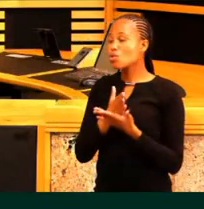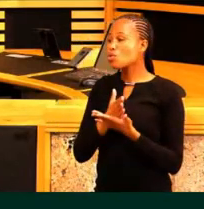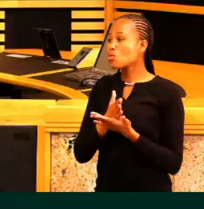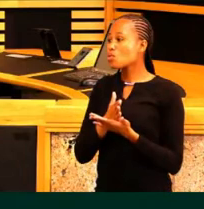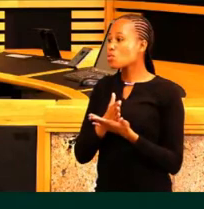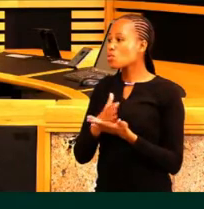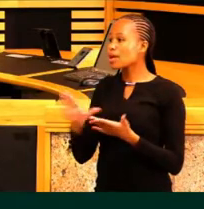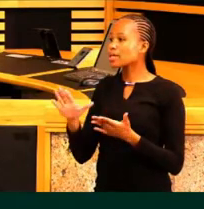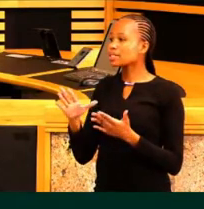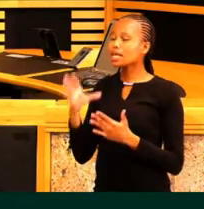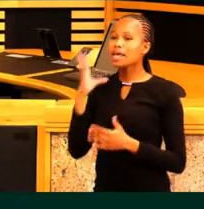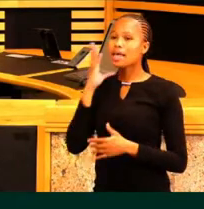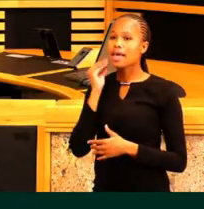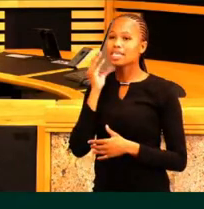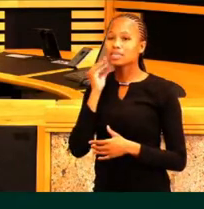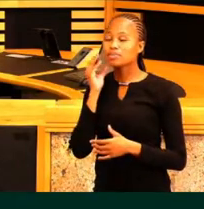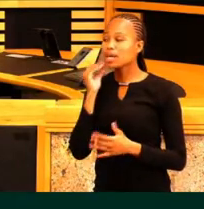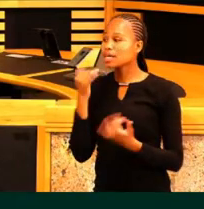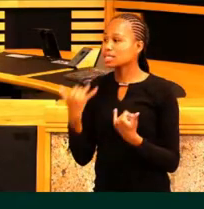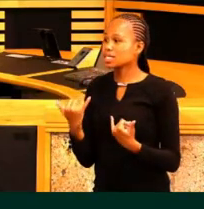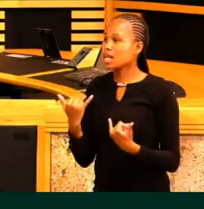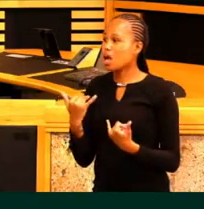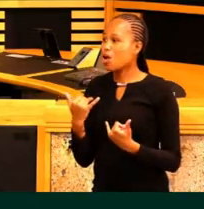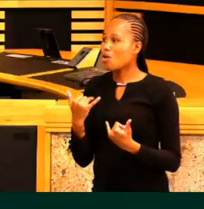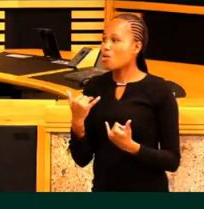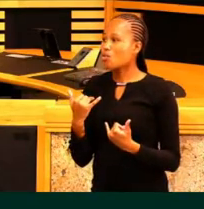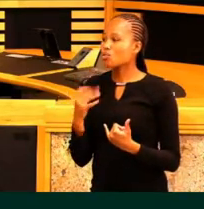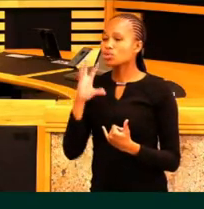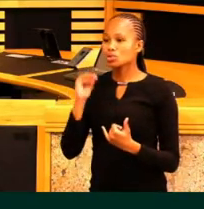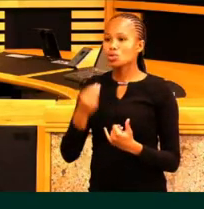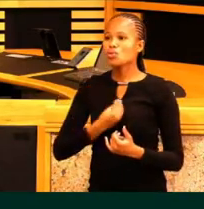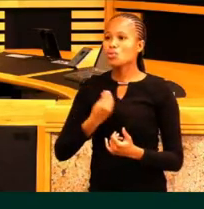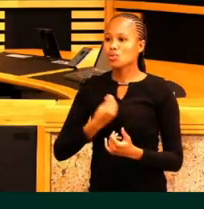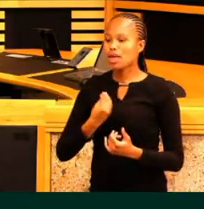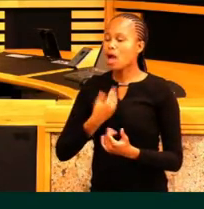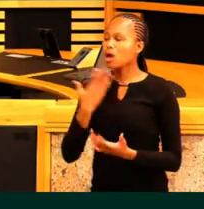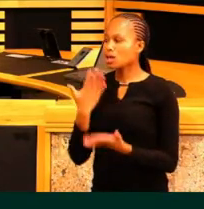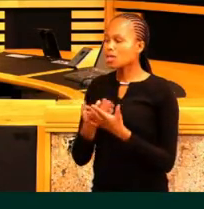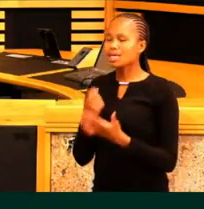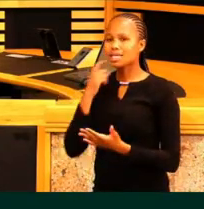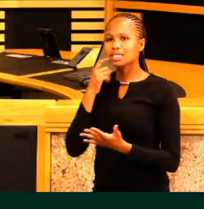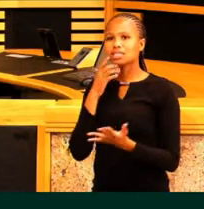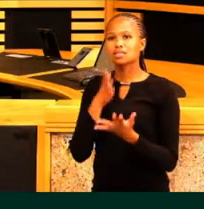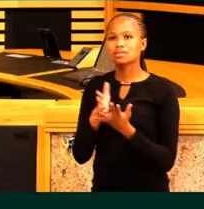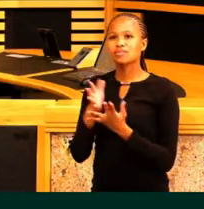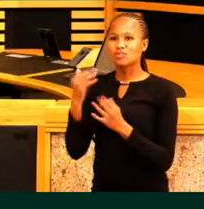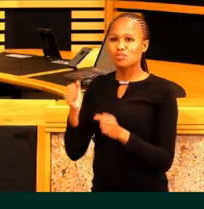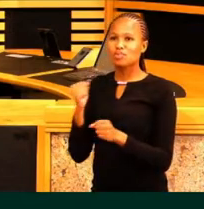experience with entry point we're entry level so that young people cannot be